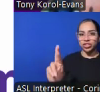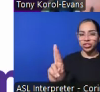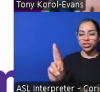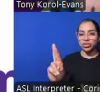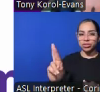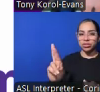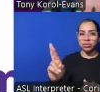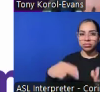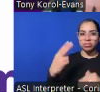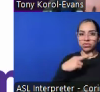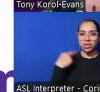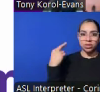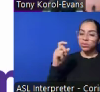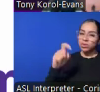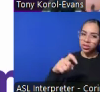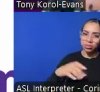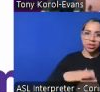outcome control.